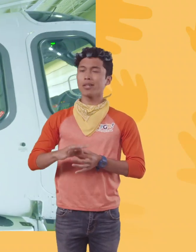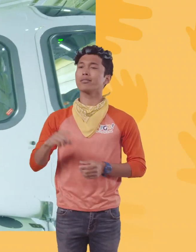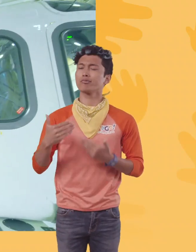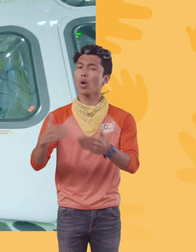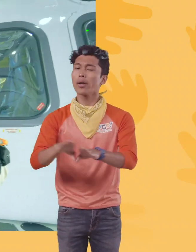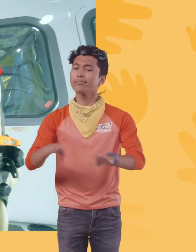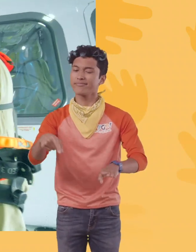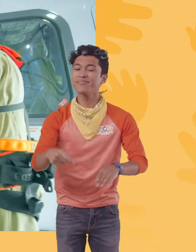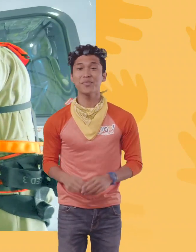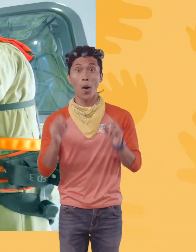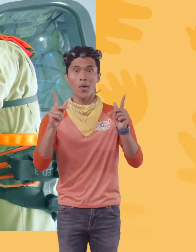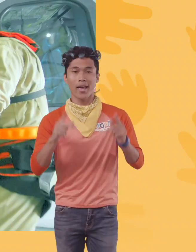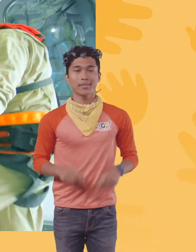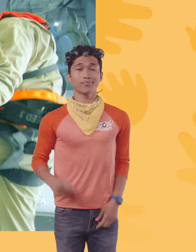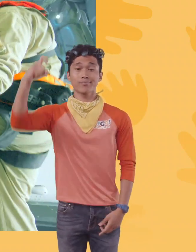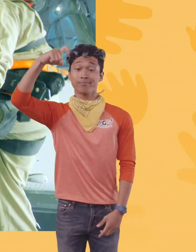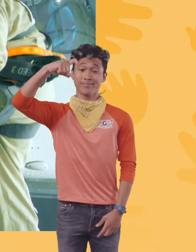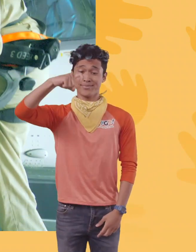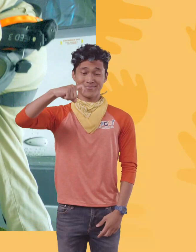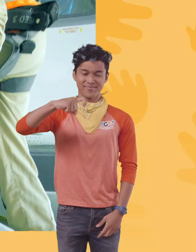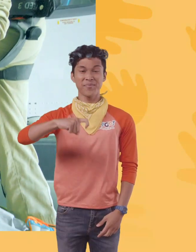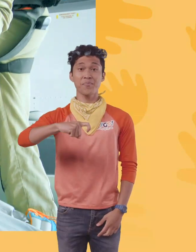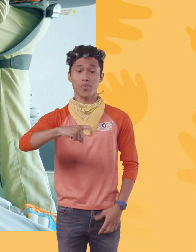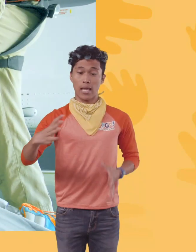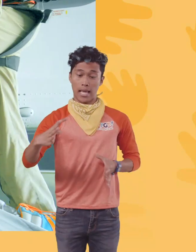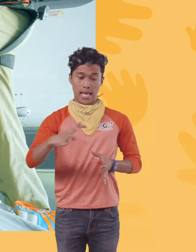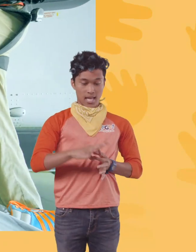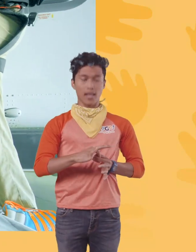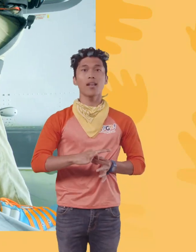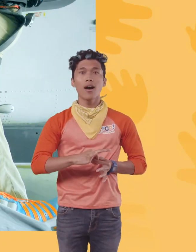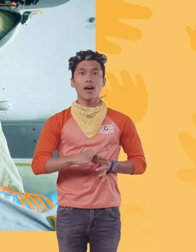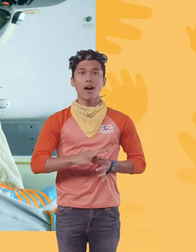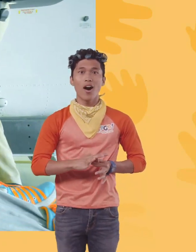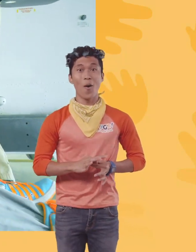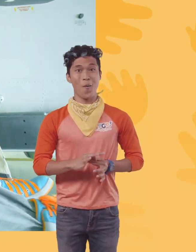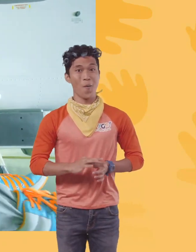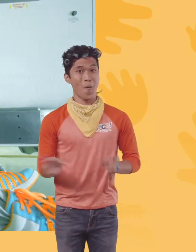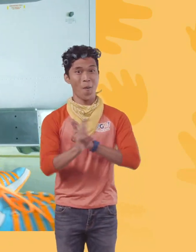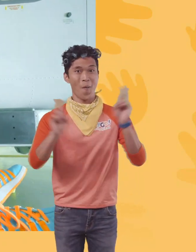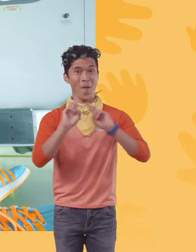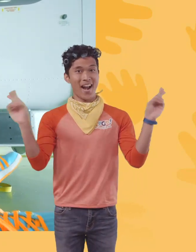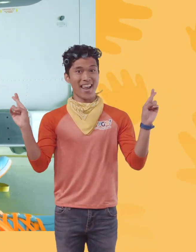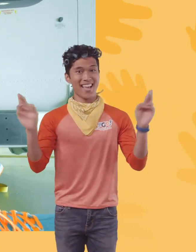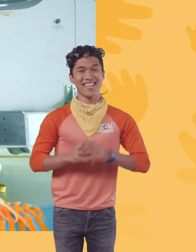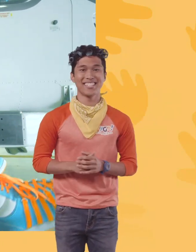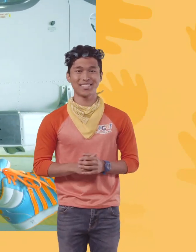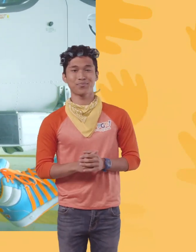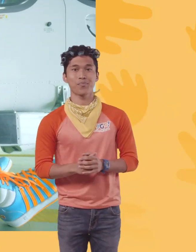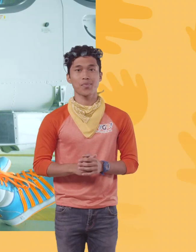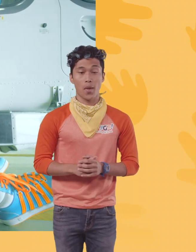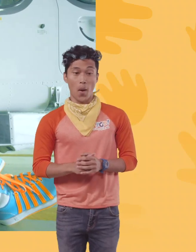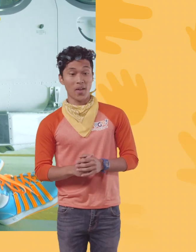ground. Okay. We'll lower the hook down to you and then we'll connect it. Whoa. And when you're ready, we'll bring you